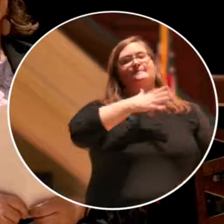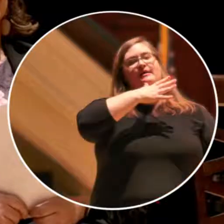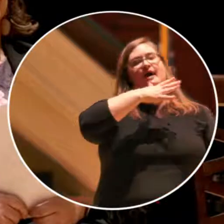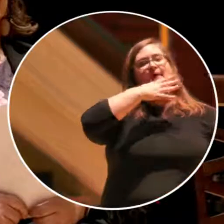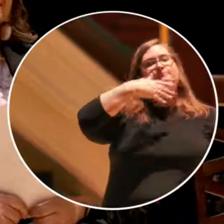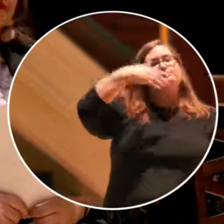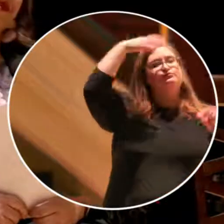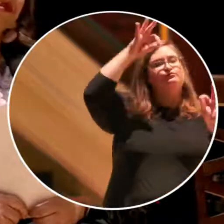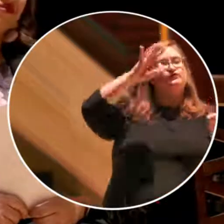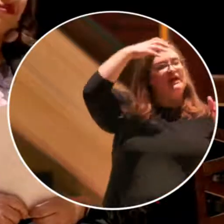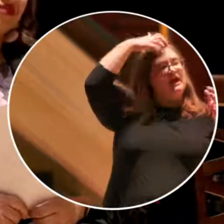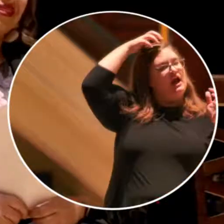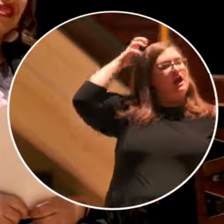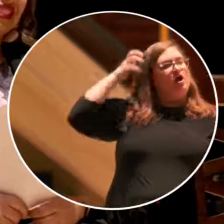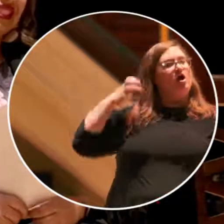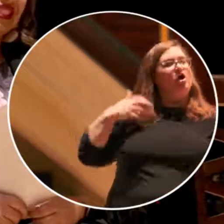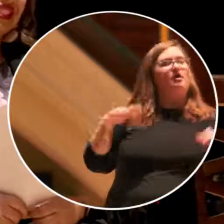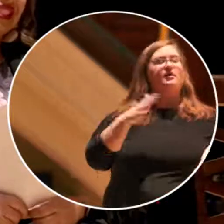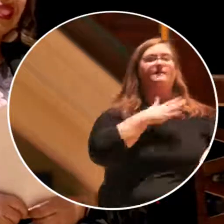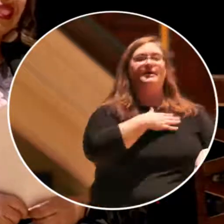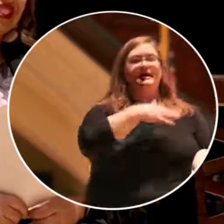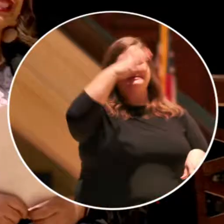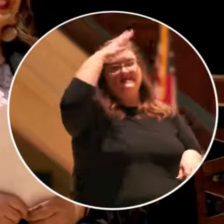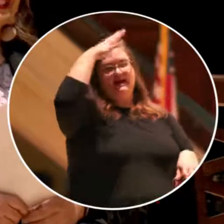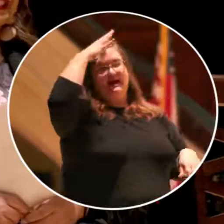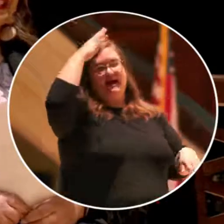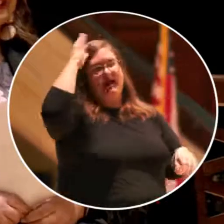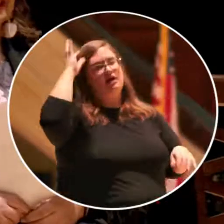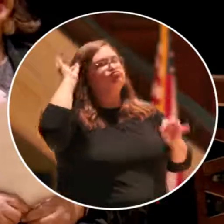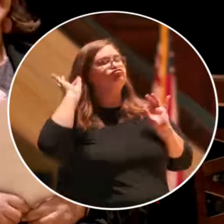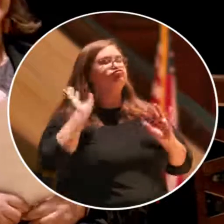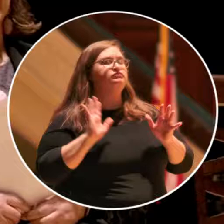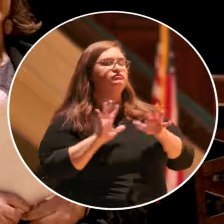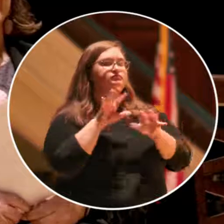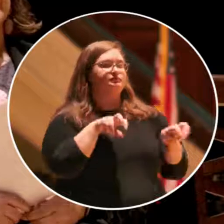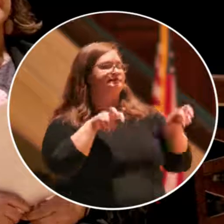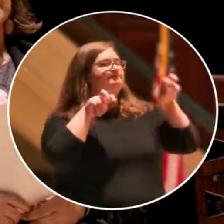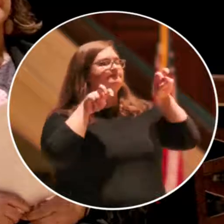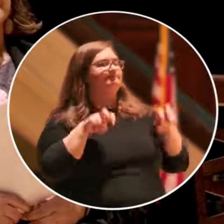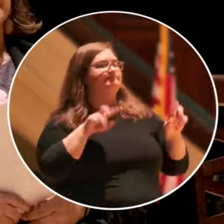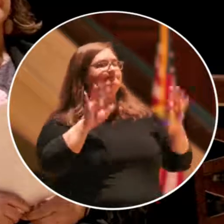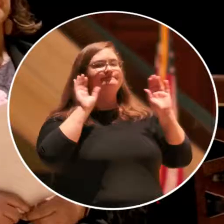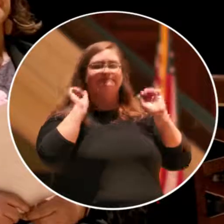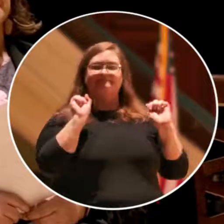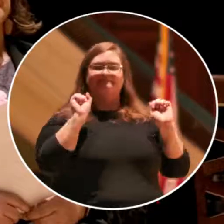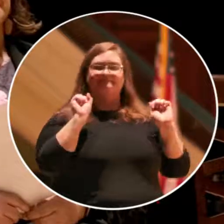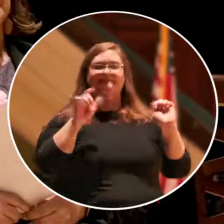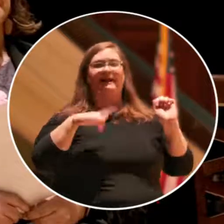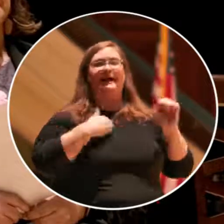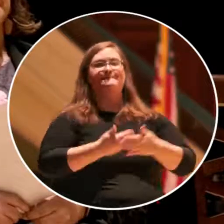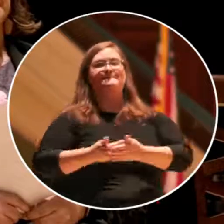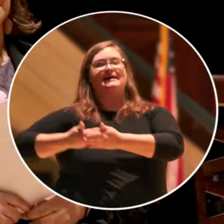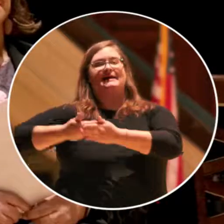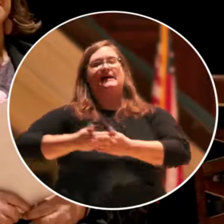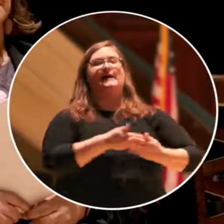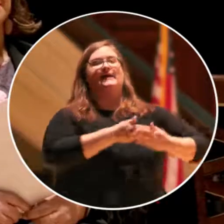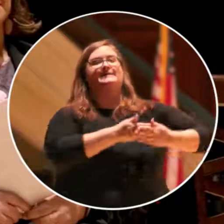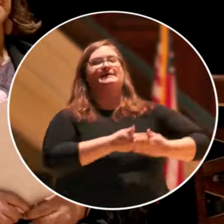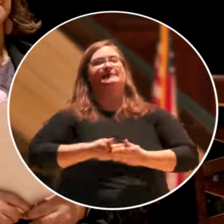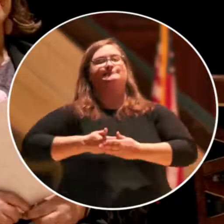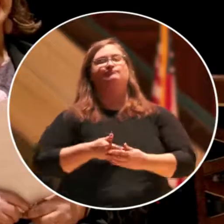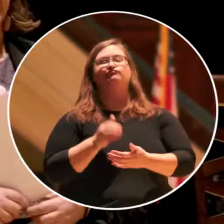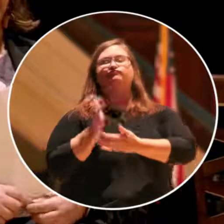black hair like a handsome and grinning Rock Hudson. And there between them as they posed was their beautiful baby